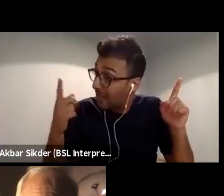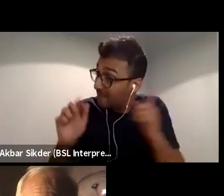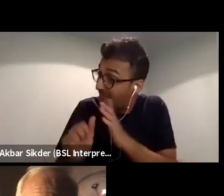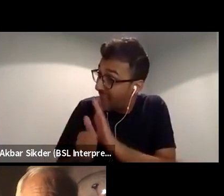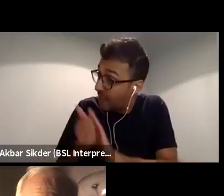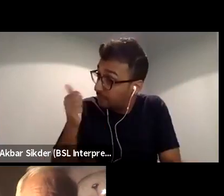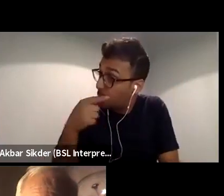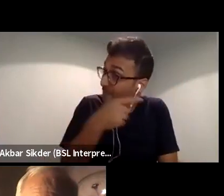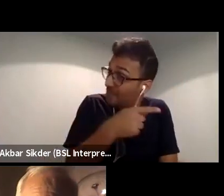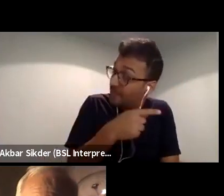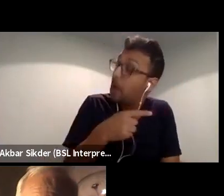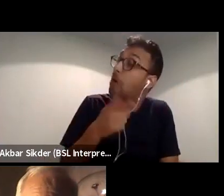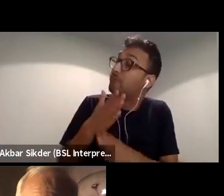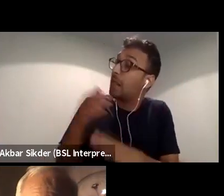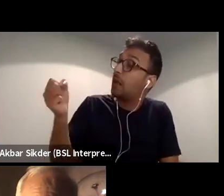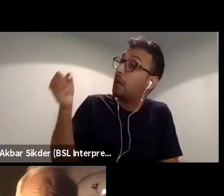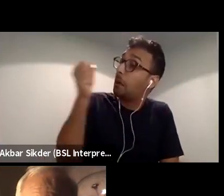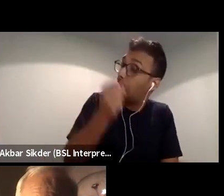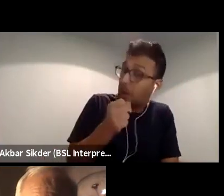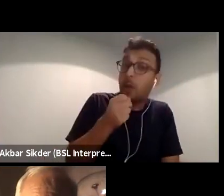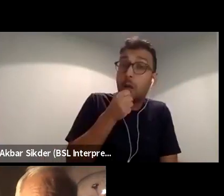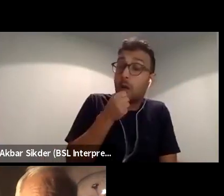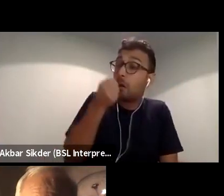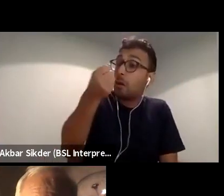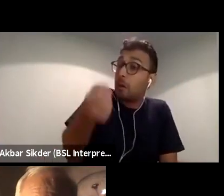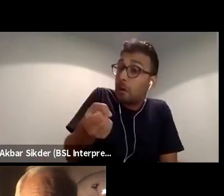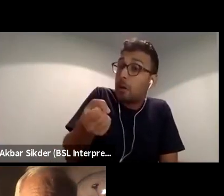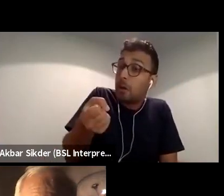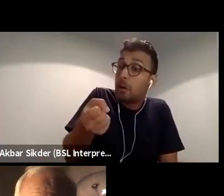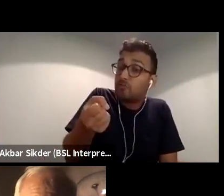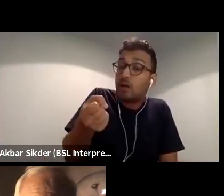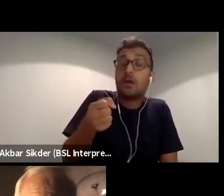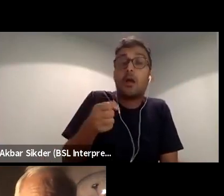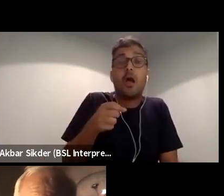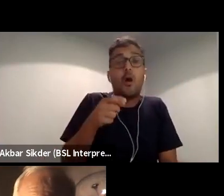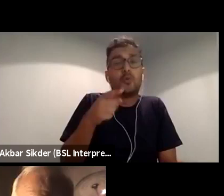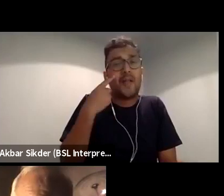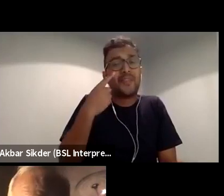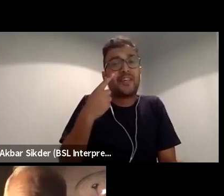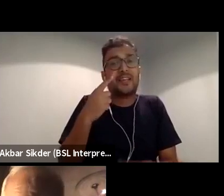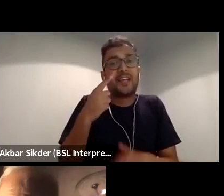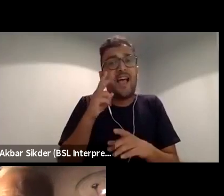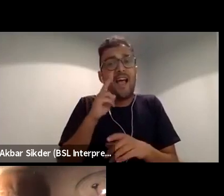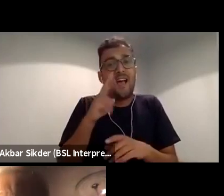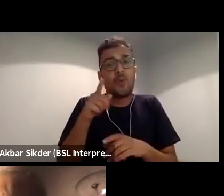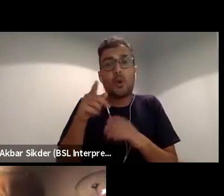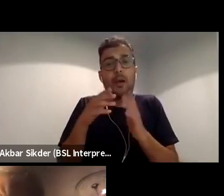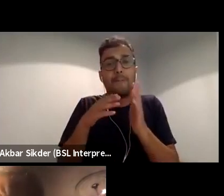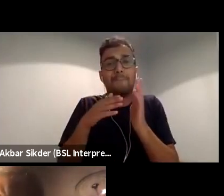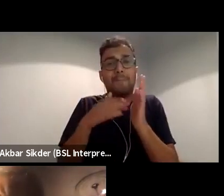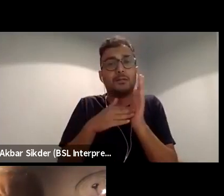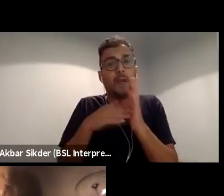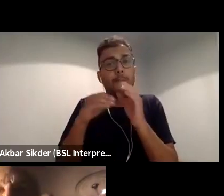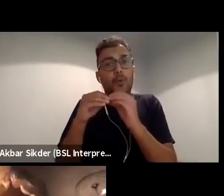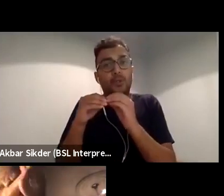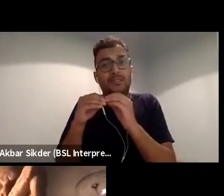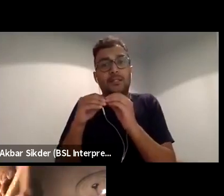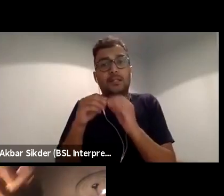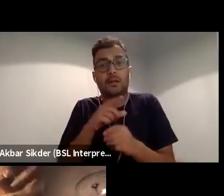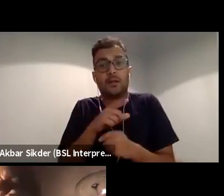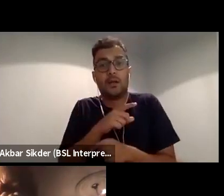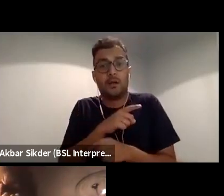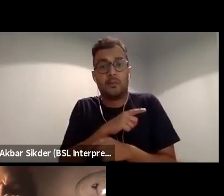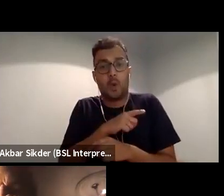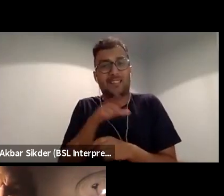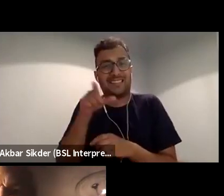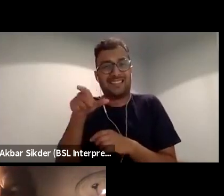actually look at the Twitter feed of Miqdad Versi, because he again has sort of detailed this evidence where, in reference, for example, to the